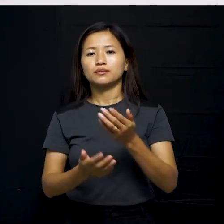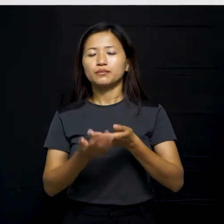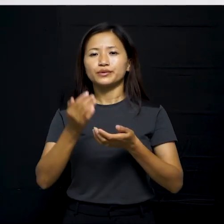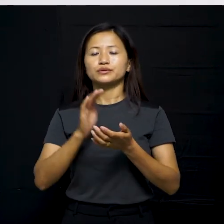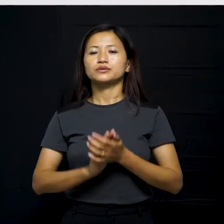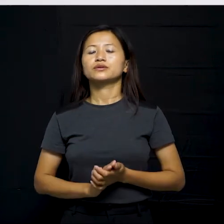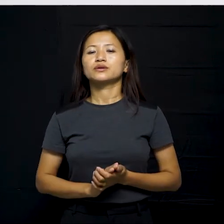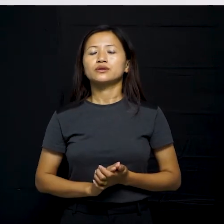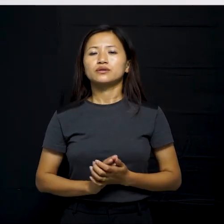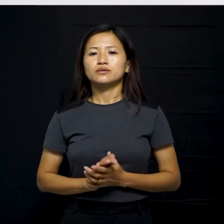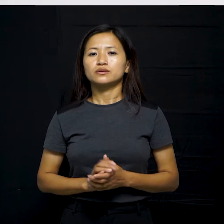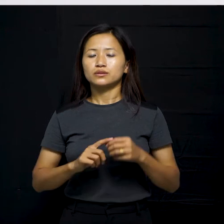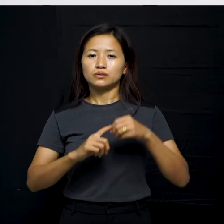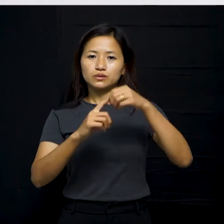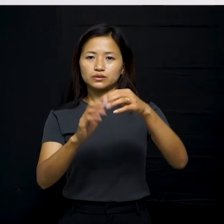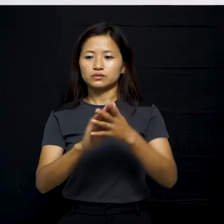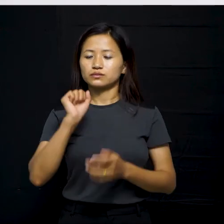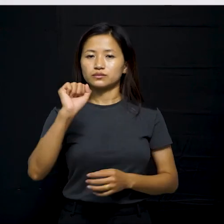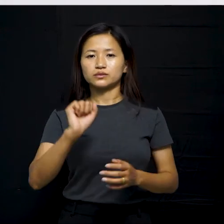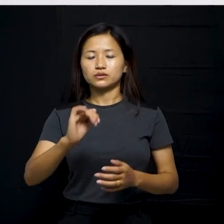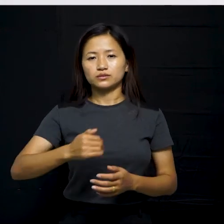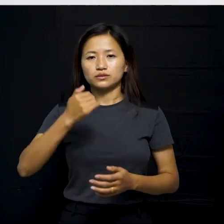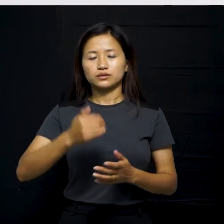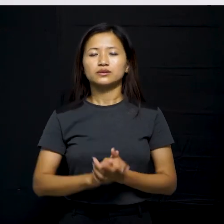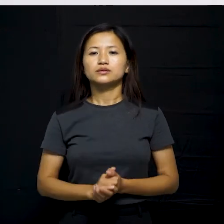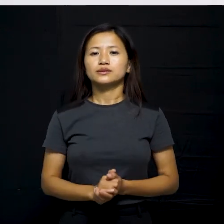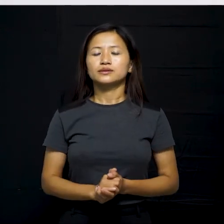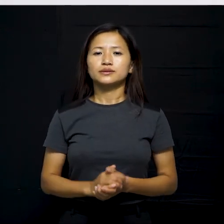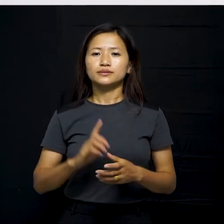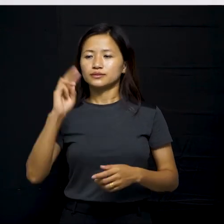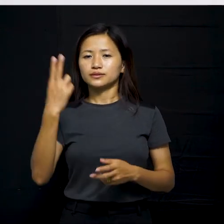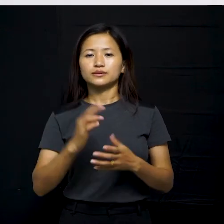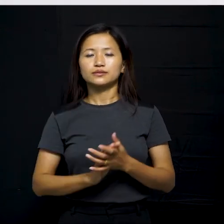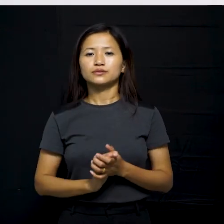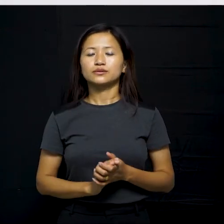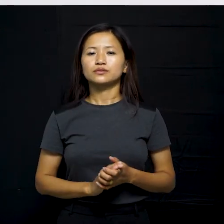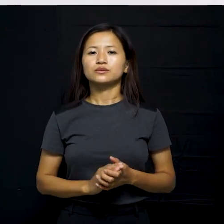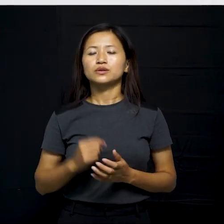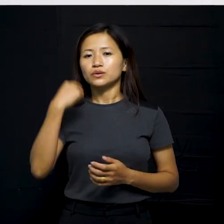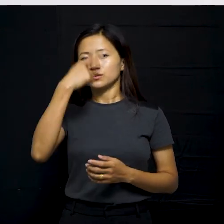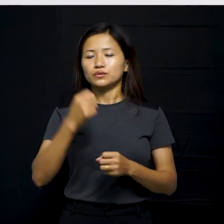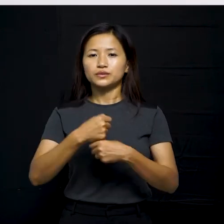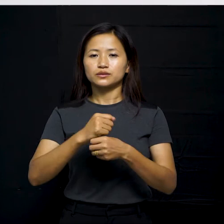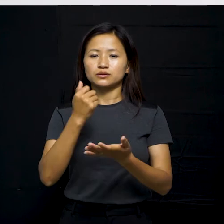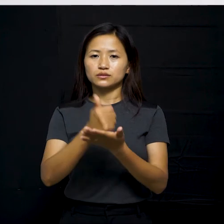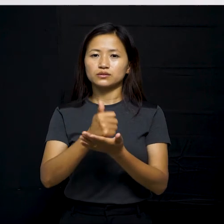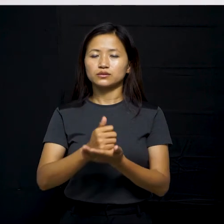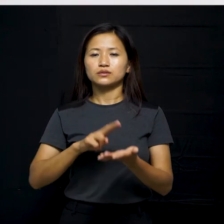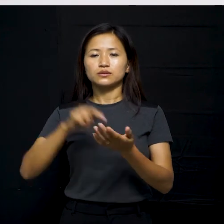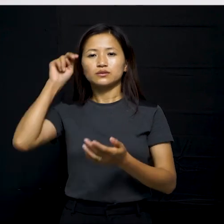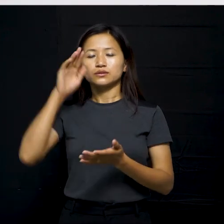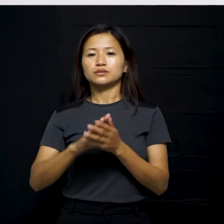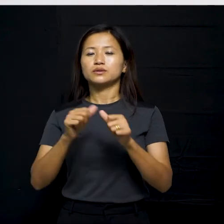the questions by yourself. And the second one, like the question, who makes the decision in the Naga